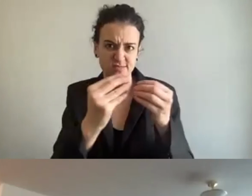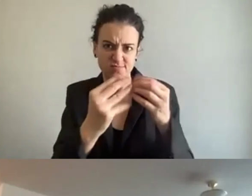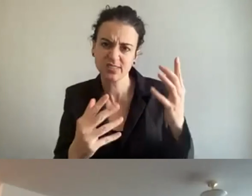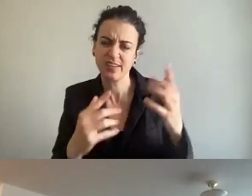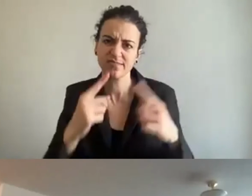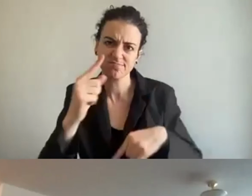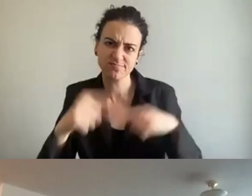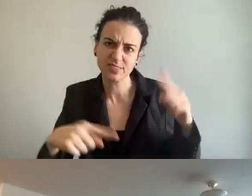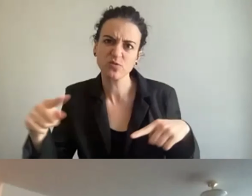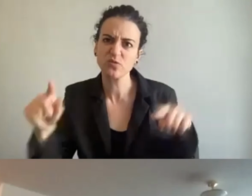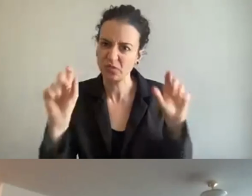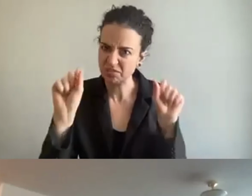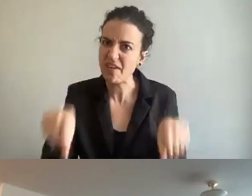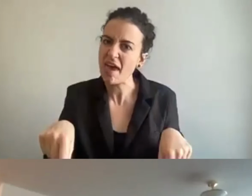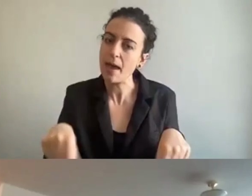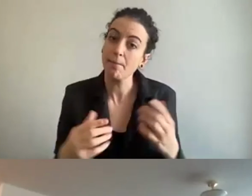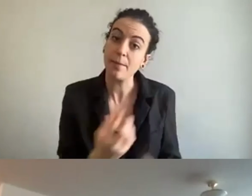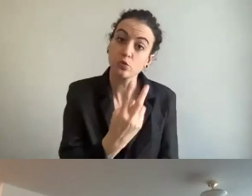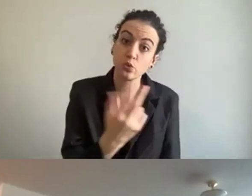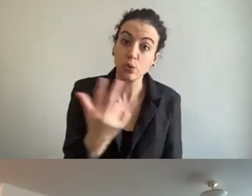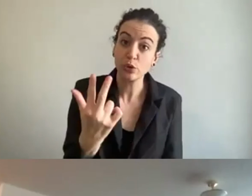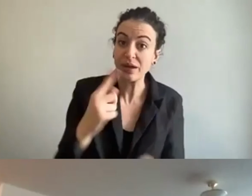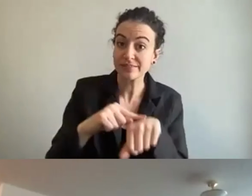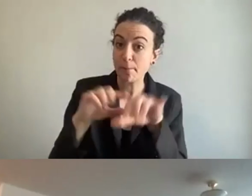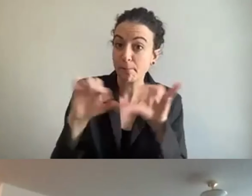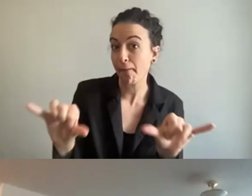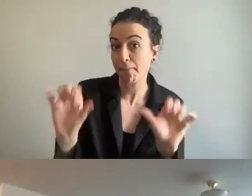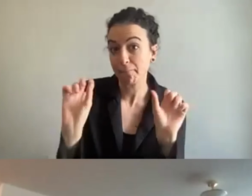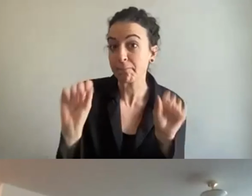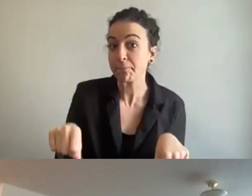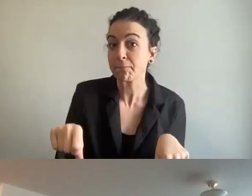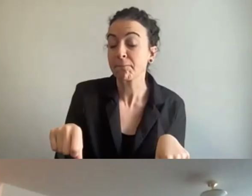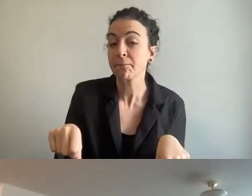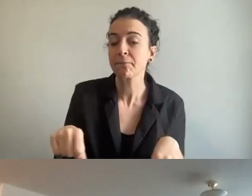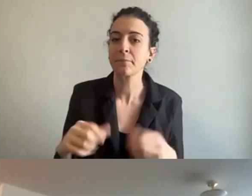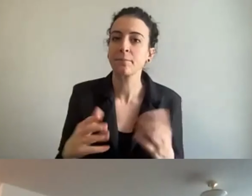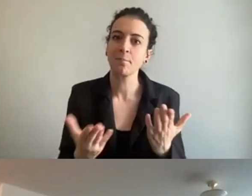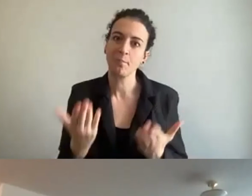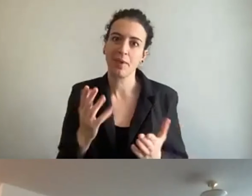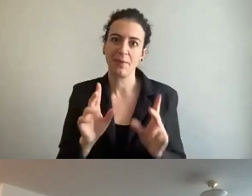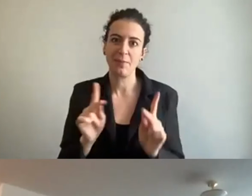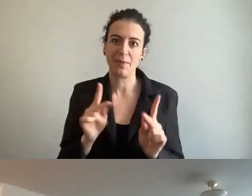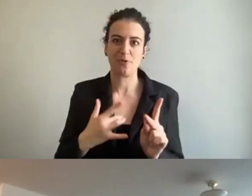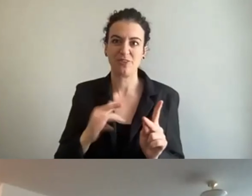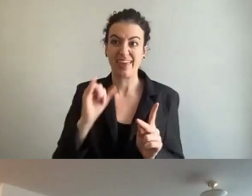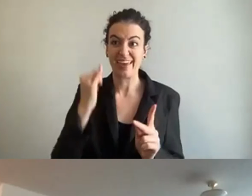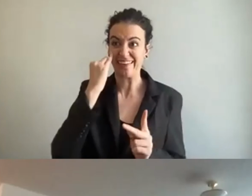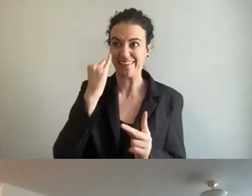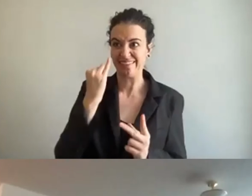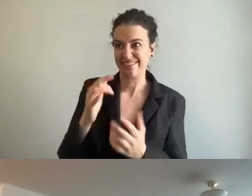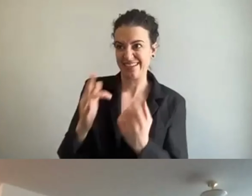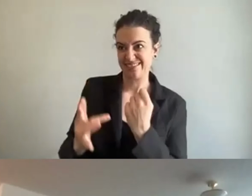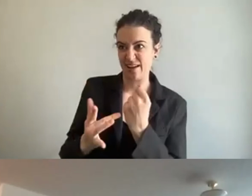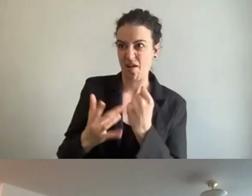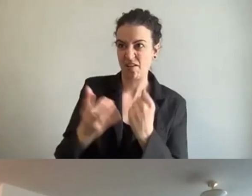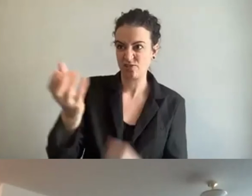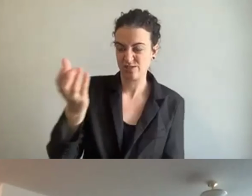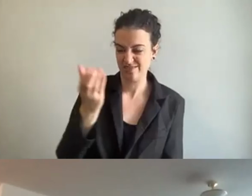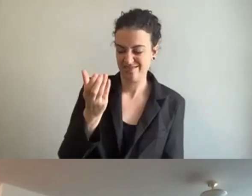about using, or the idea that maybe that they would be depending upon technology for things in their